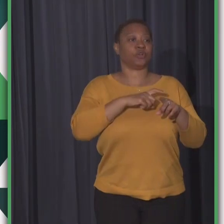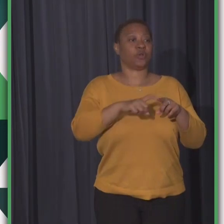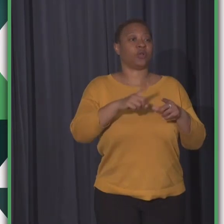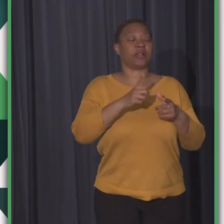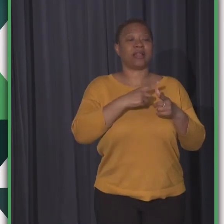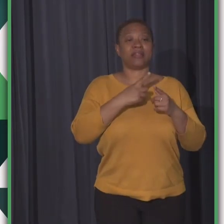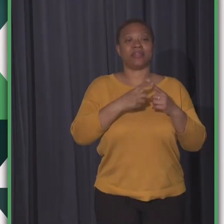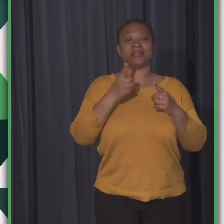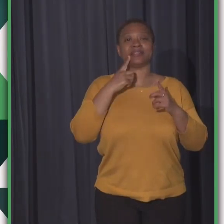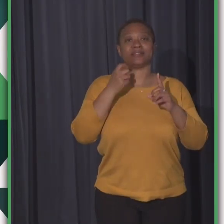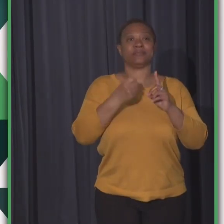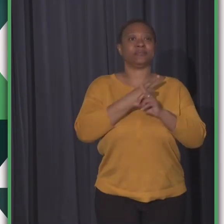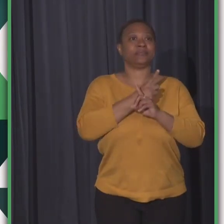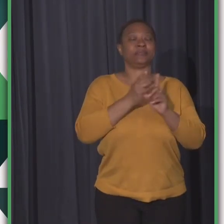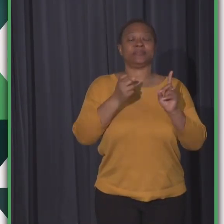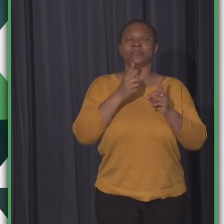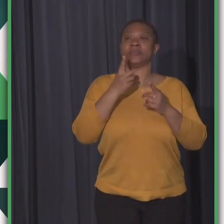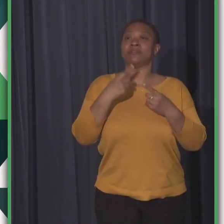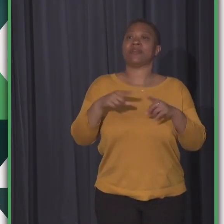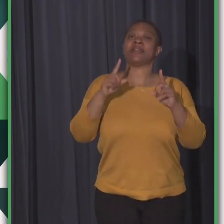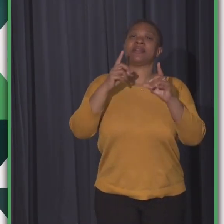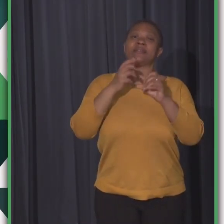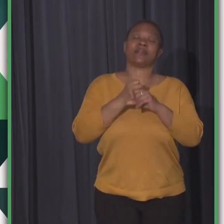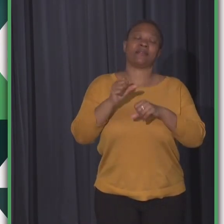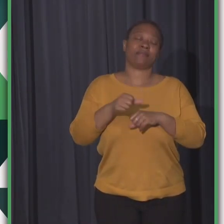got the runaround, then she finally got somebody else.